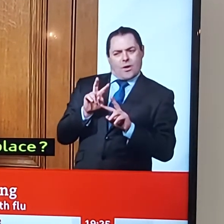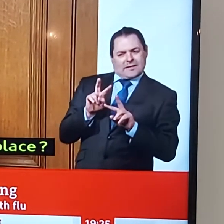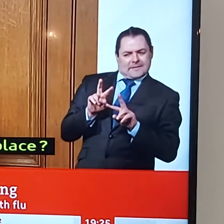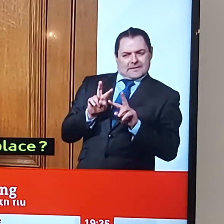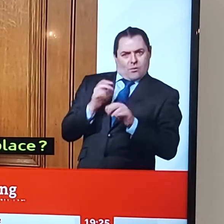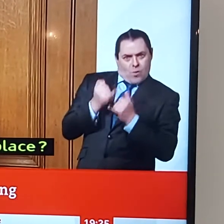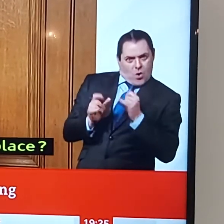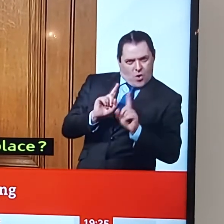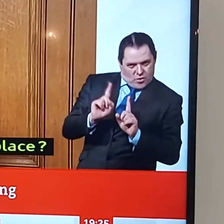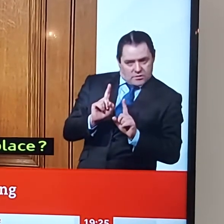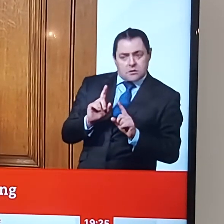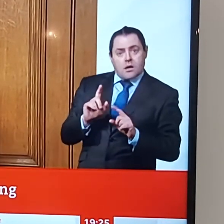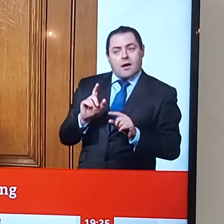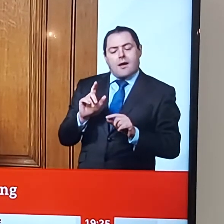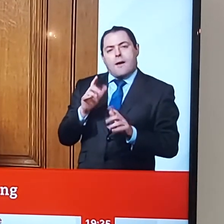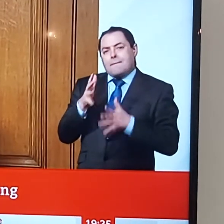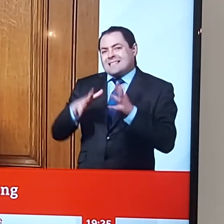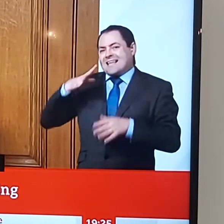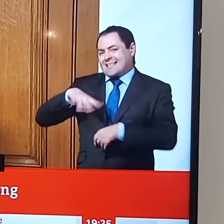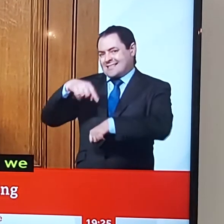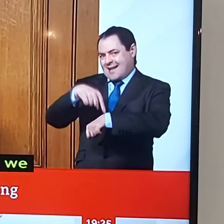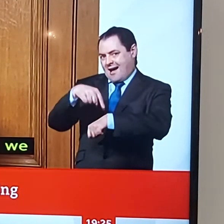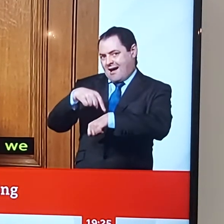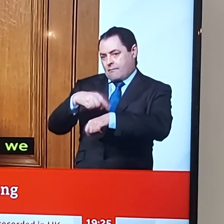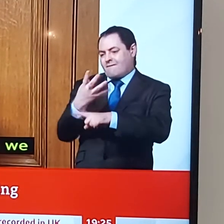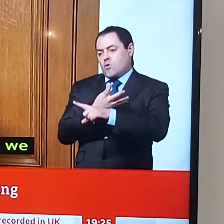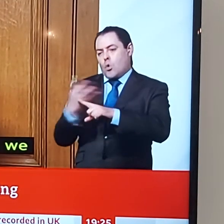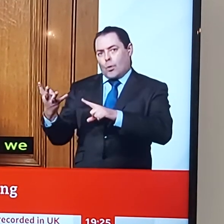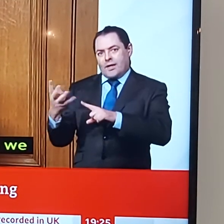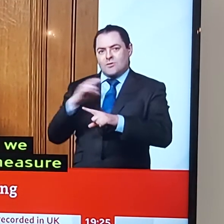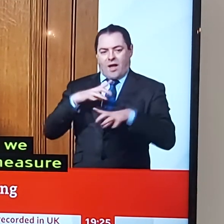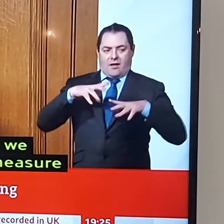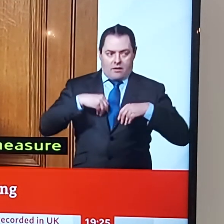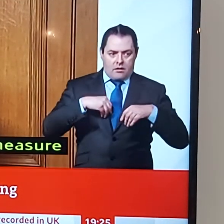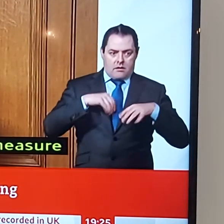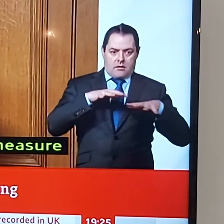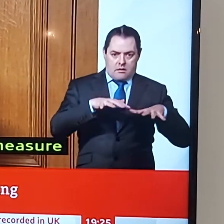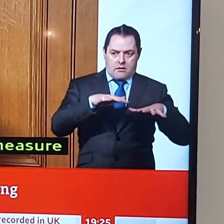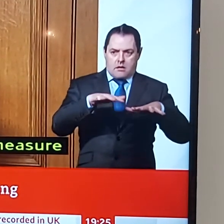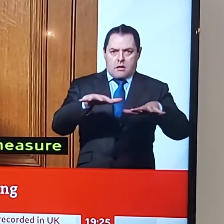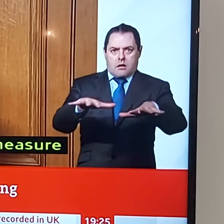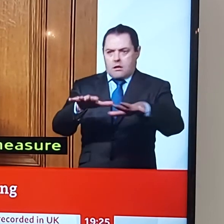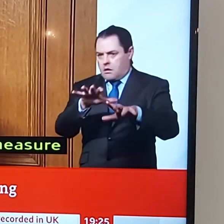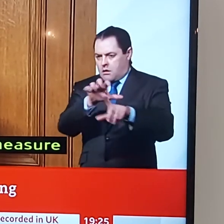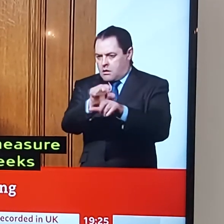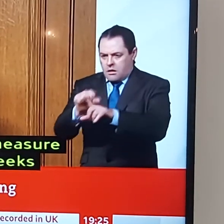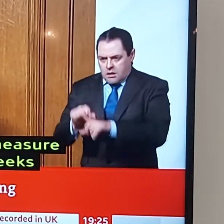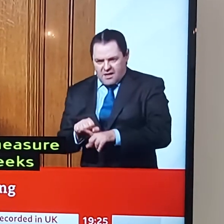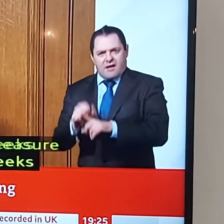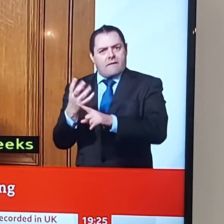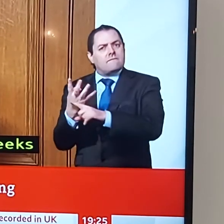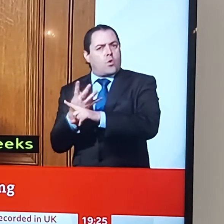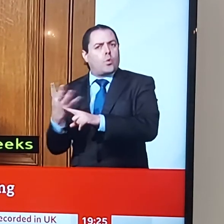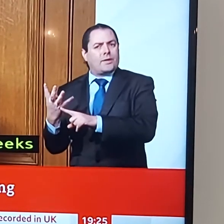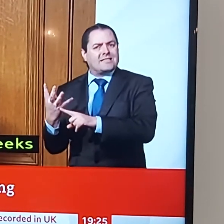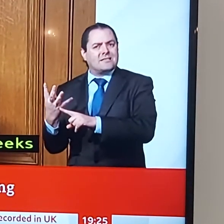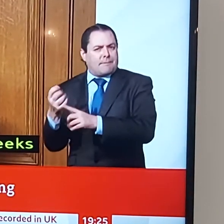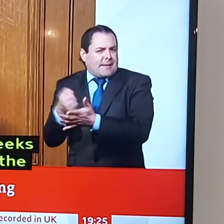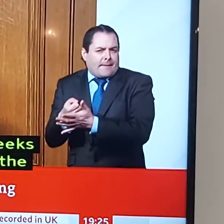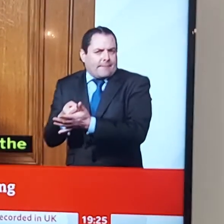weeks, because it takes that long for the effect to be seen and the data to come through and be analysed. So that's the reason for